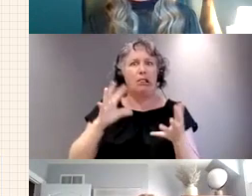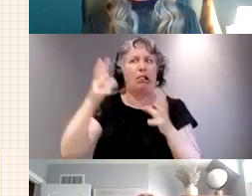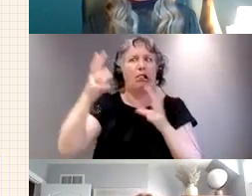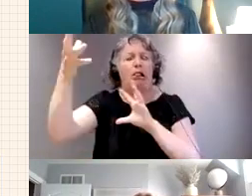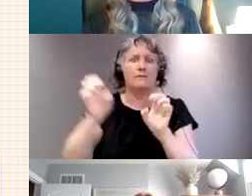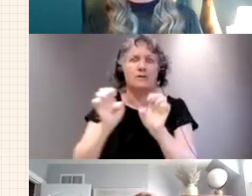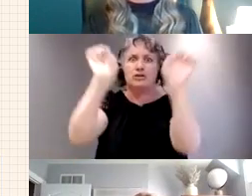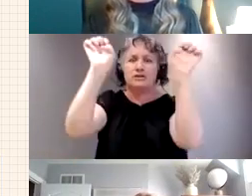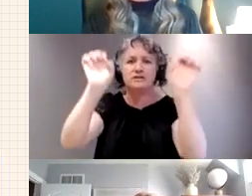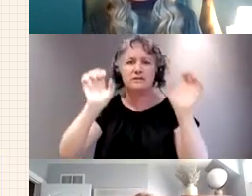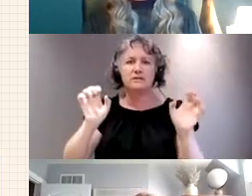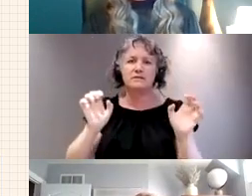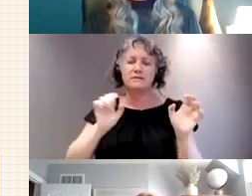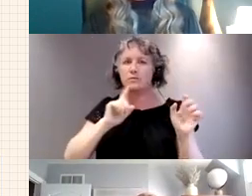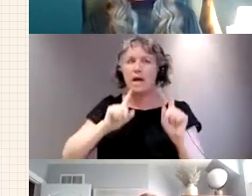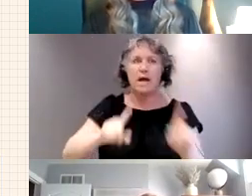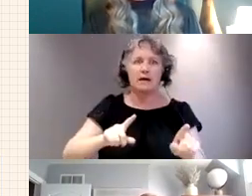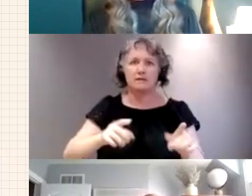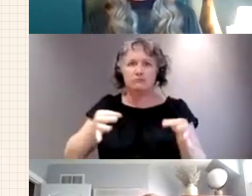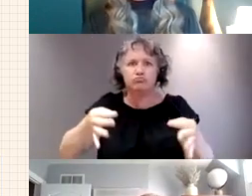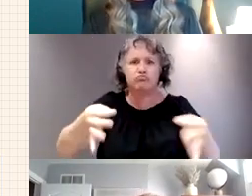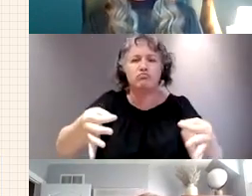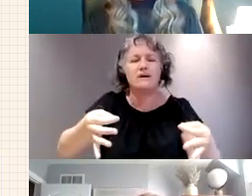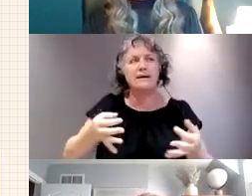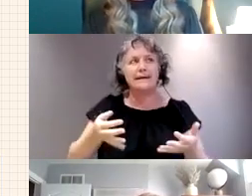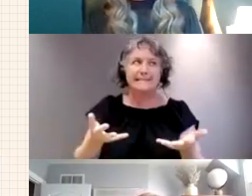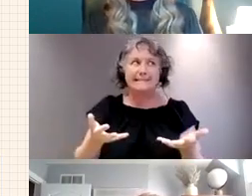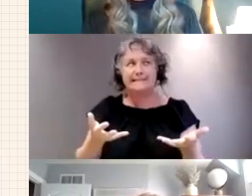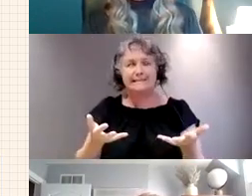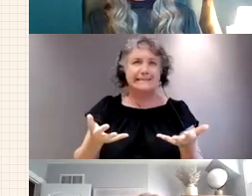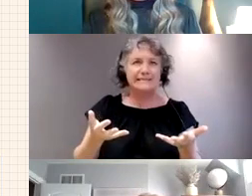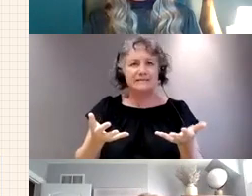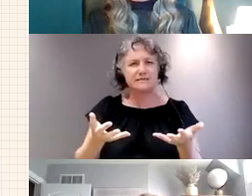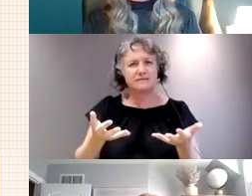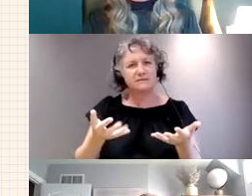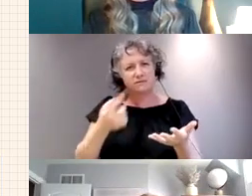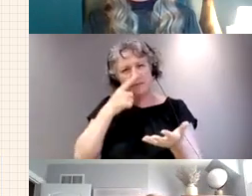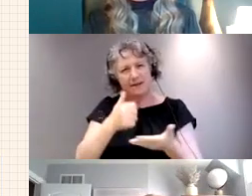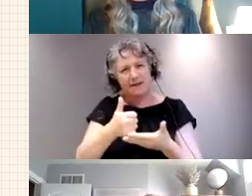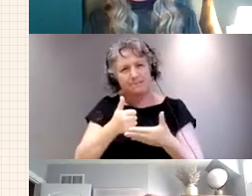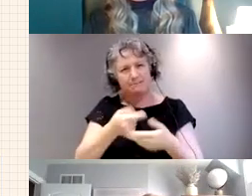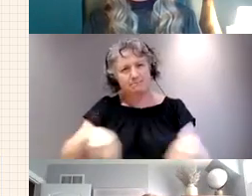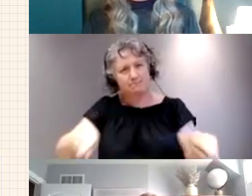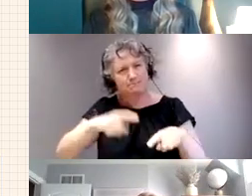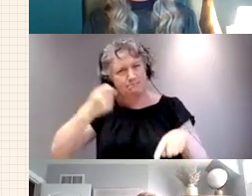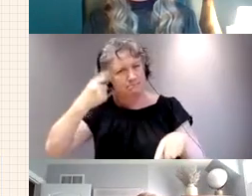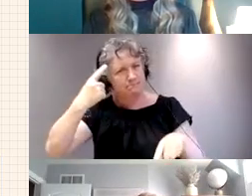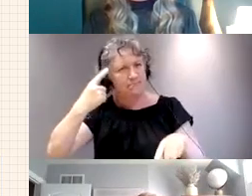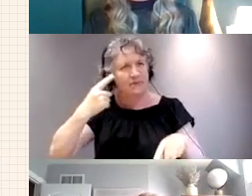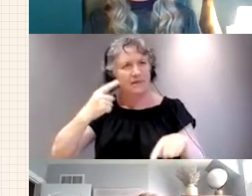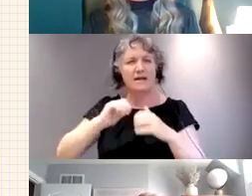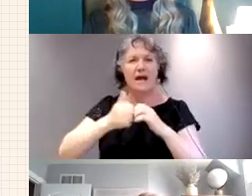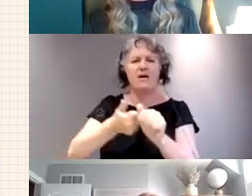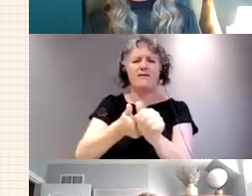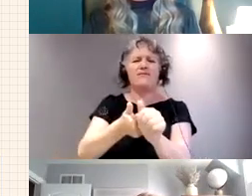sometimes this is where we always react. Can you maybe help a lot of our participants who are talking about how do we bring it to the